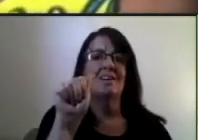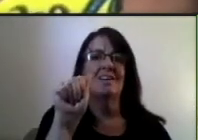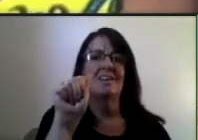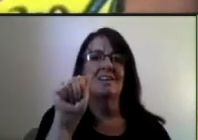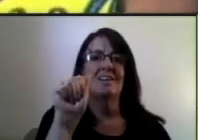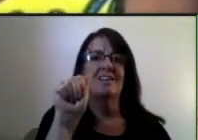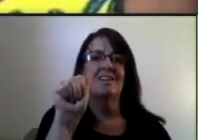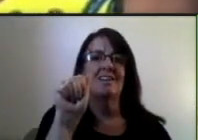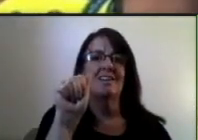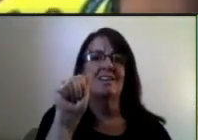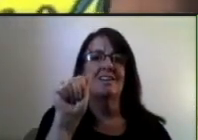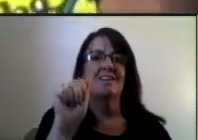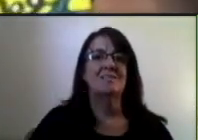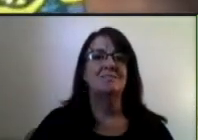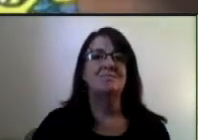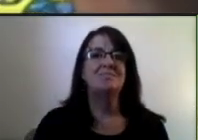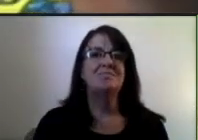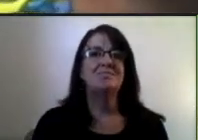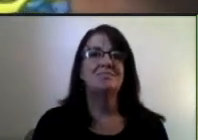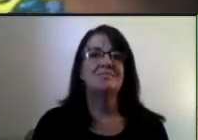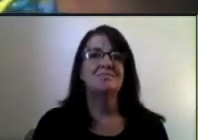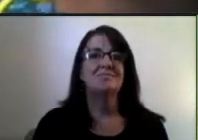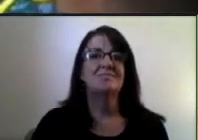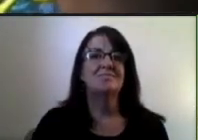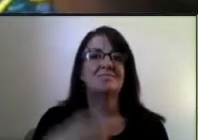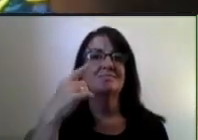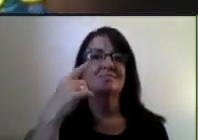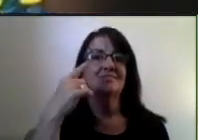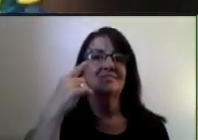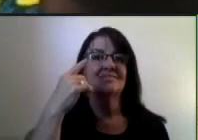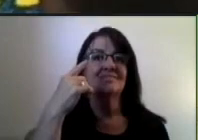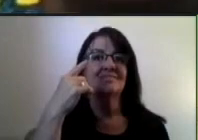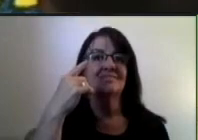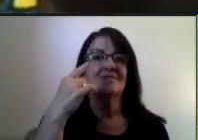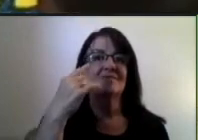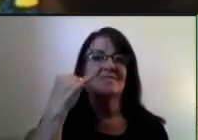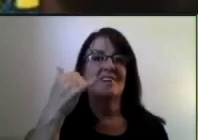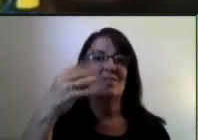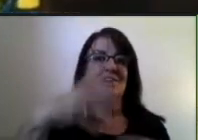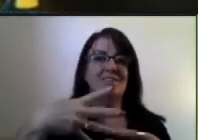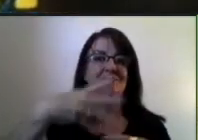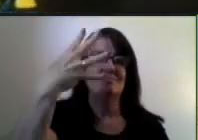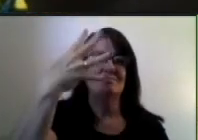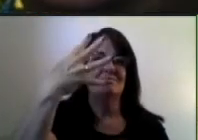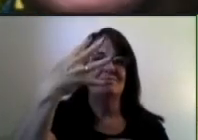And I am fiddling with my page now because I was like